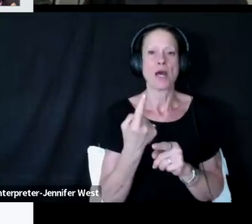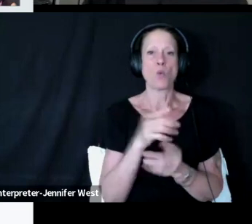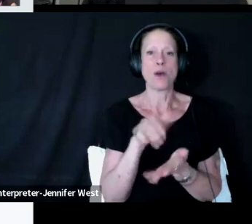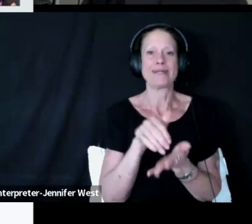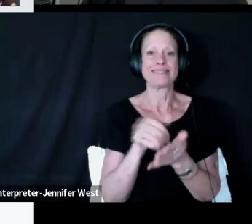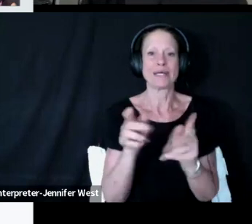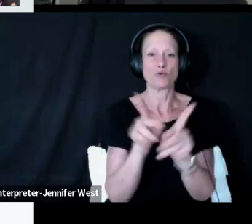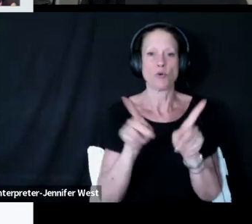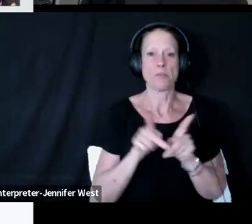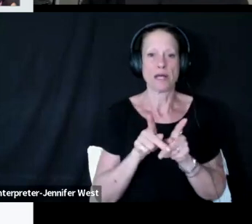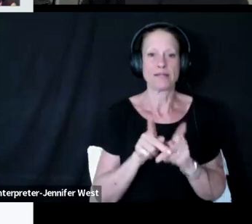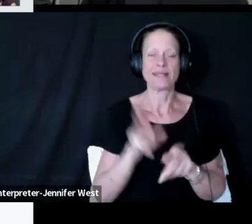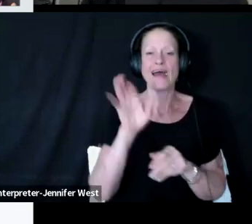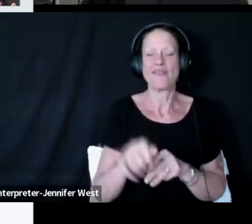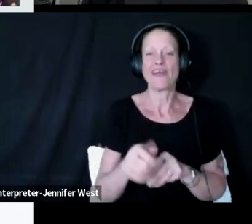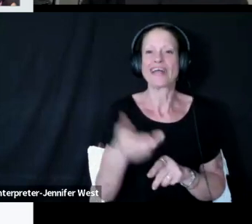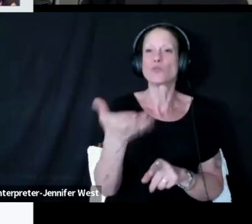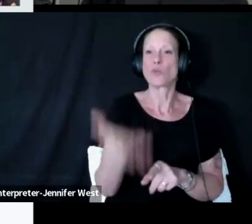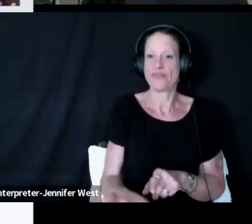is.